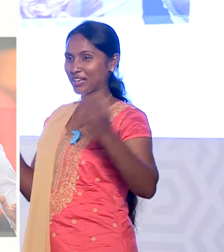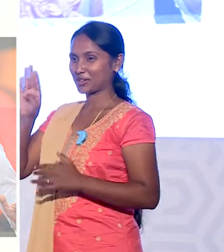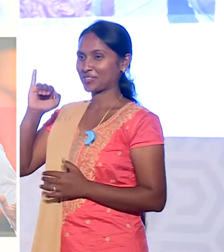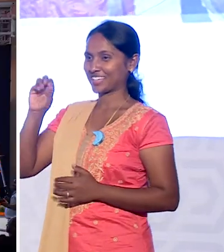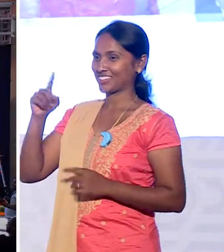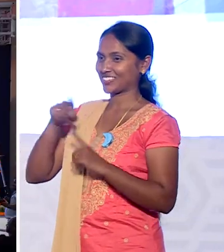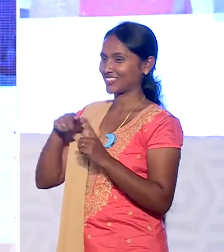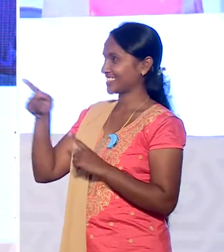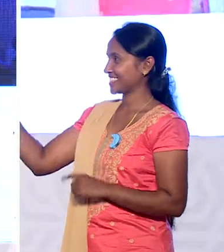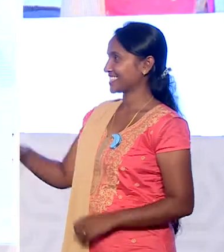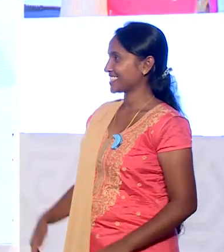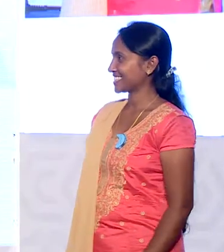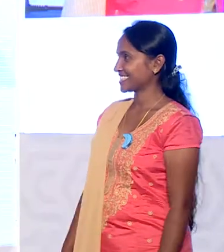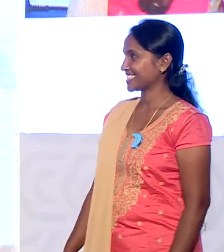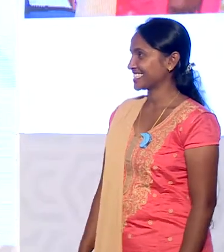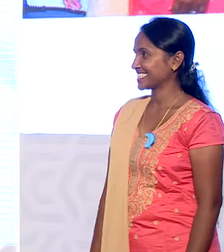And that is not who I am.